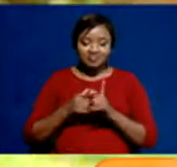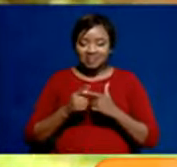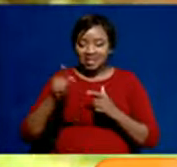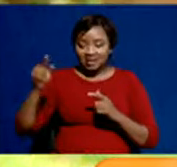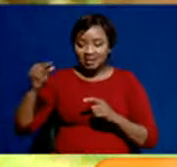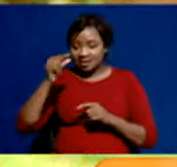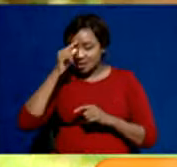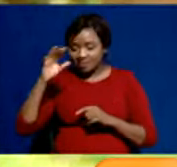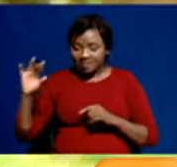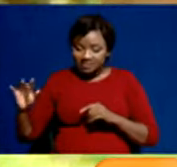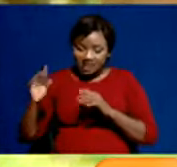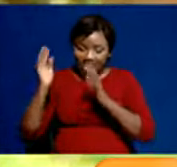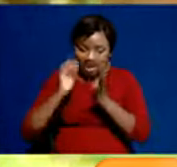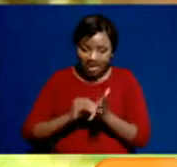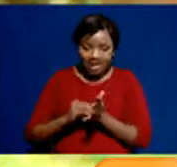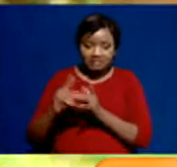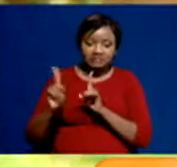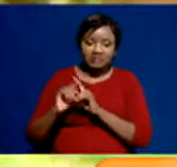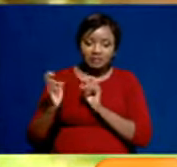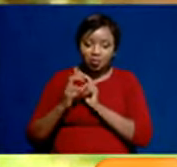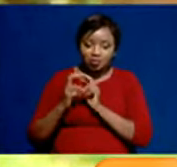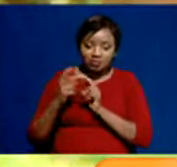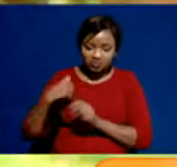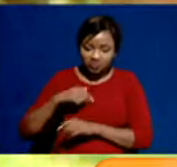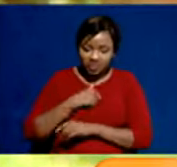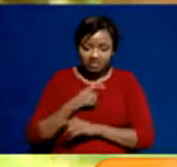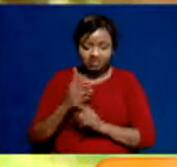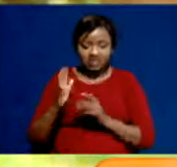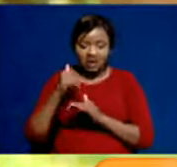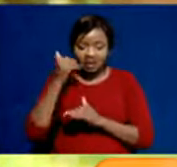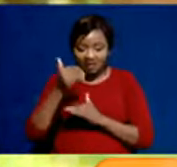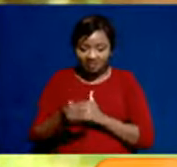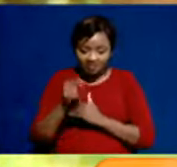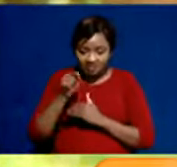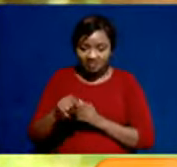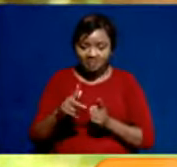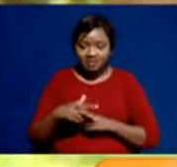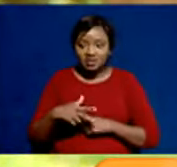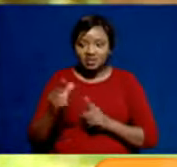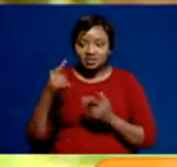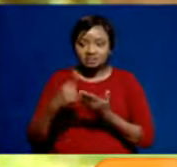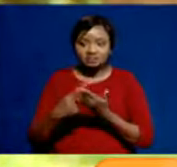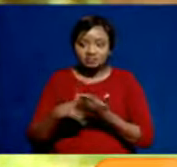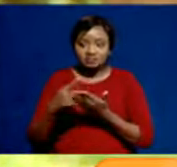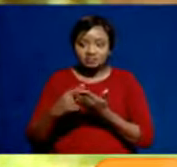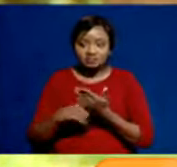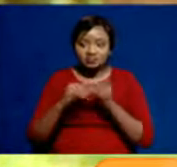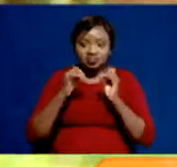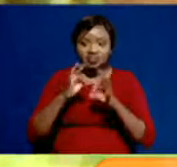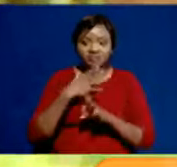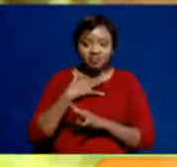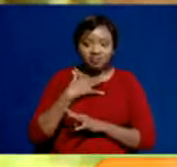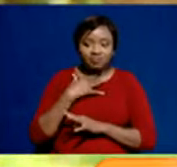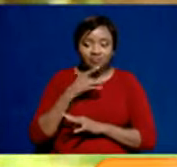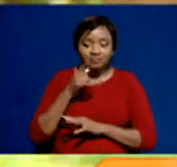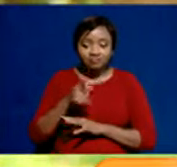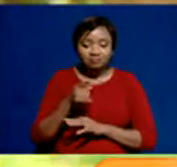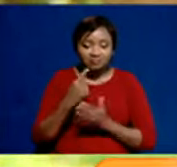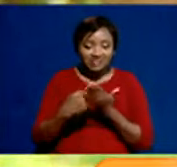reached out and talks began. So if you want to know the duration of the talks, it's